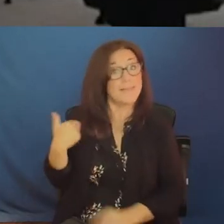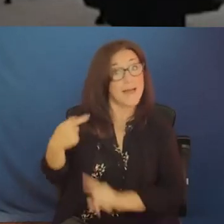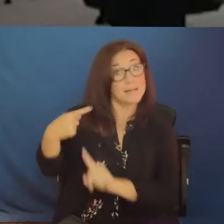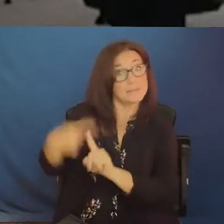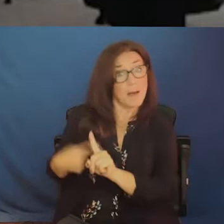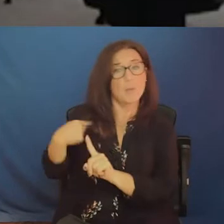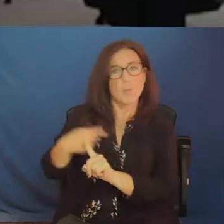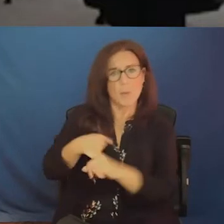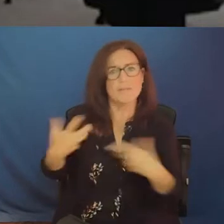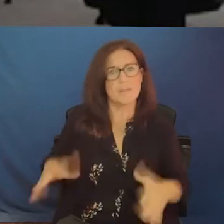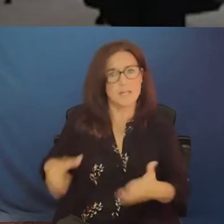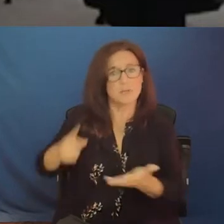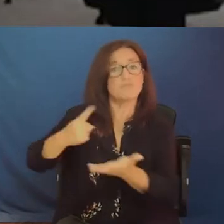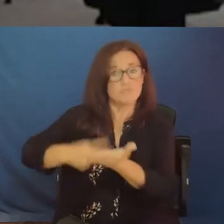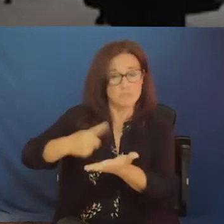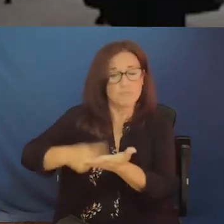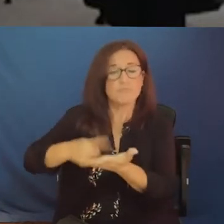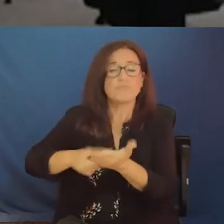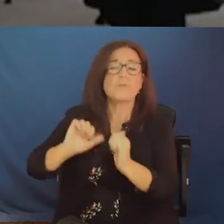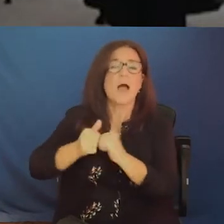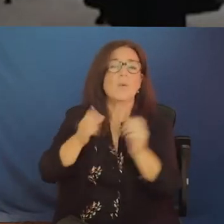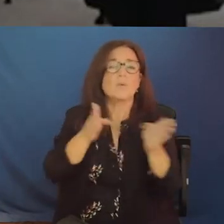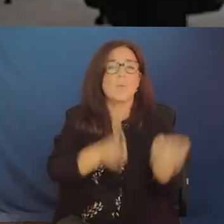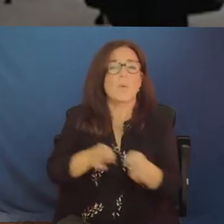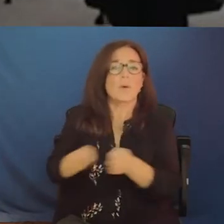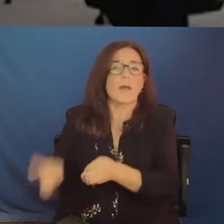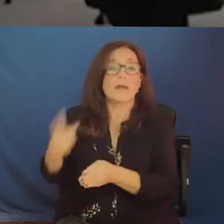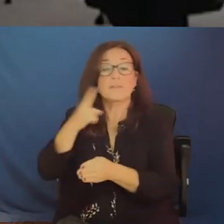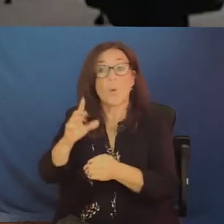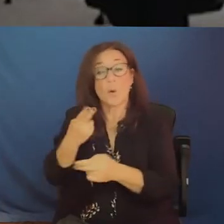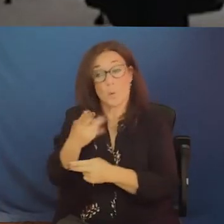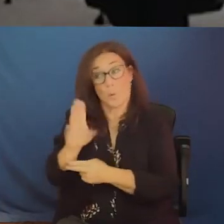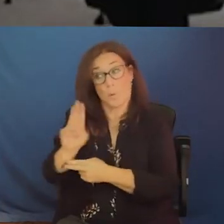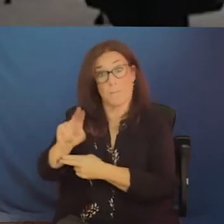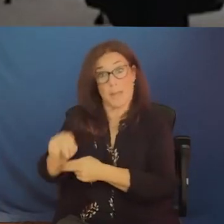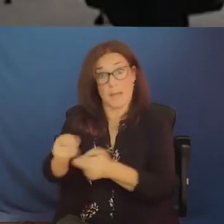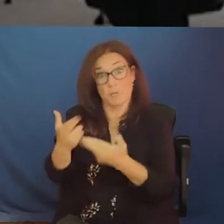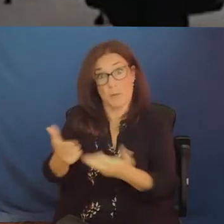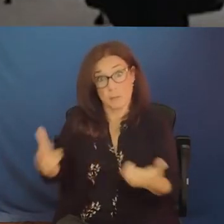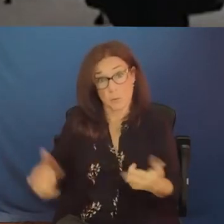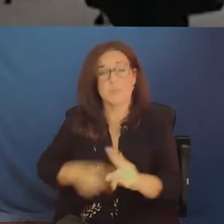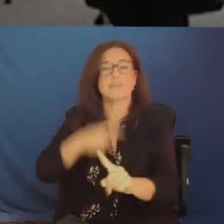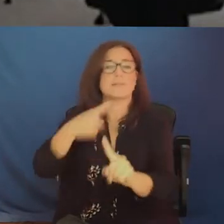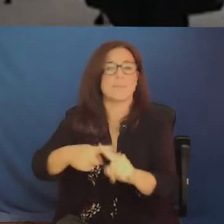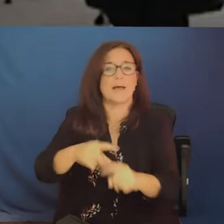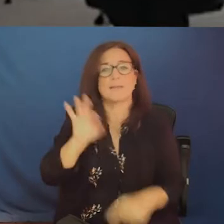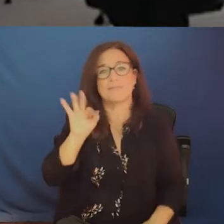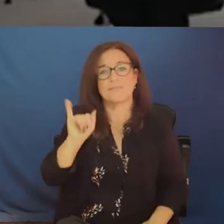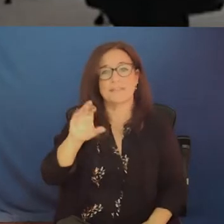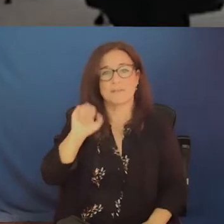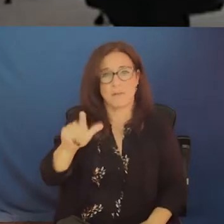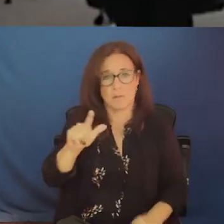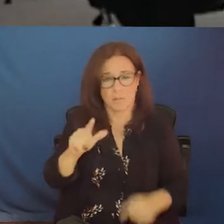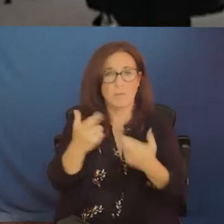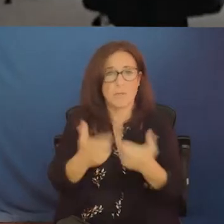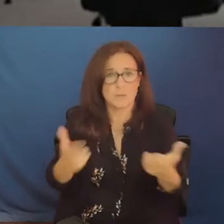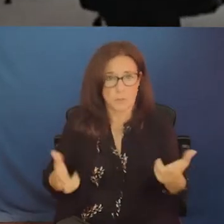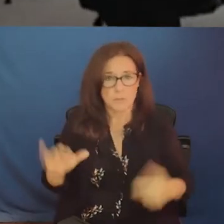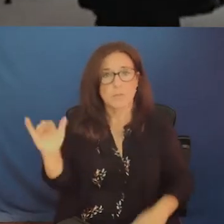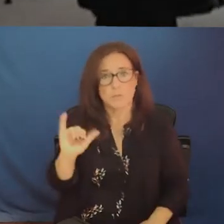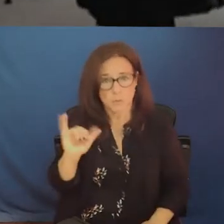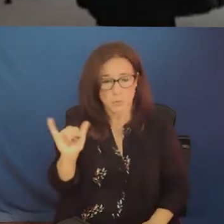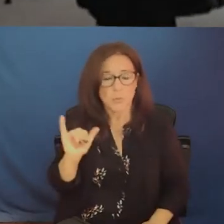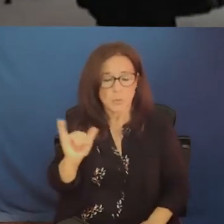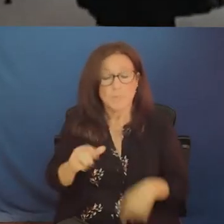we are organizing ourselves with our human and fiscal resources in order to frame our work with a lens of equity,